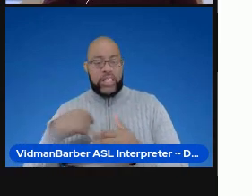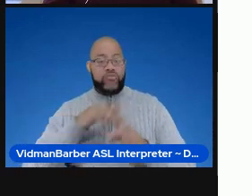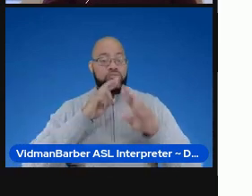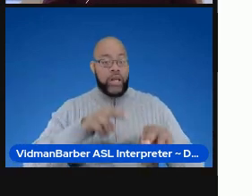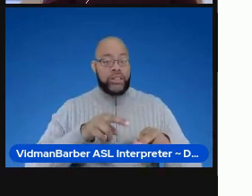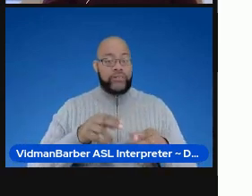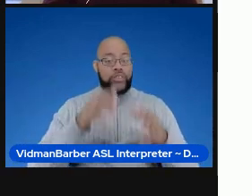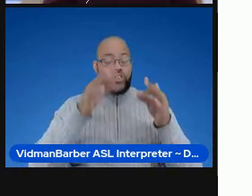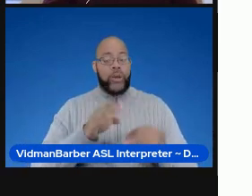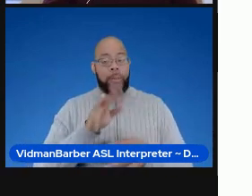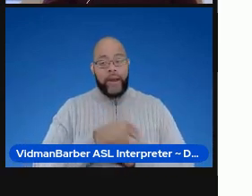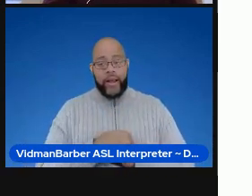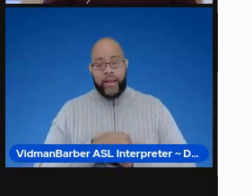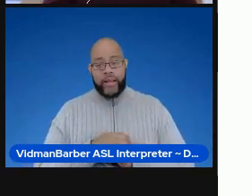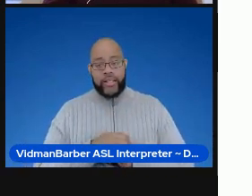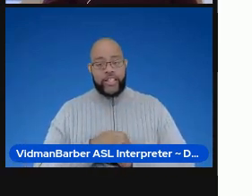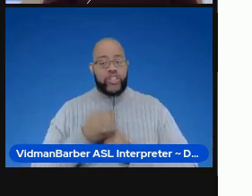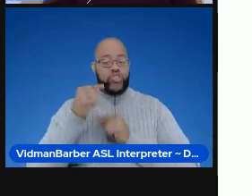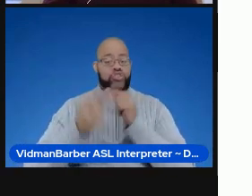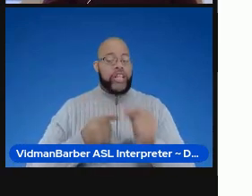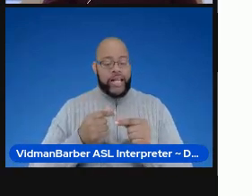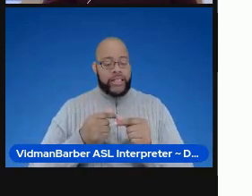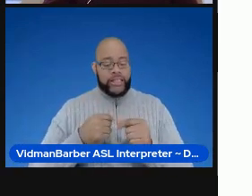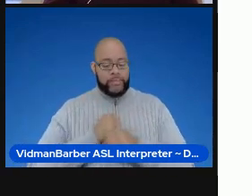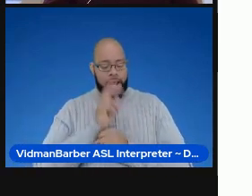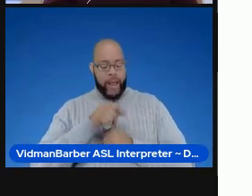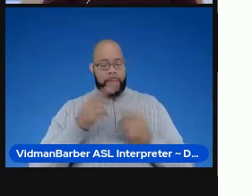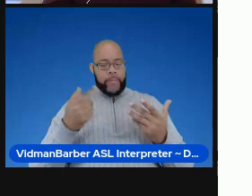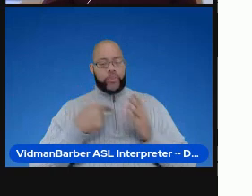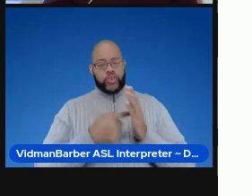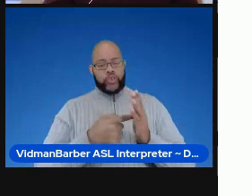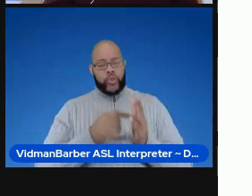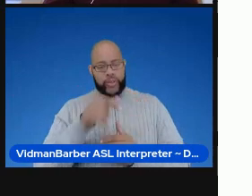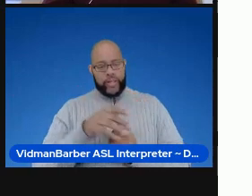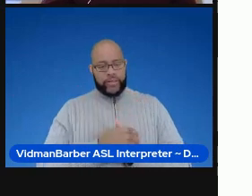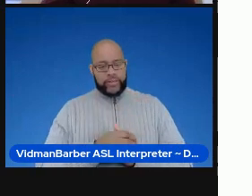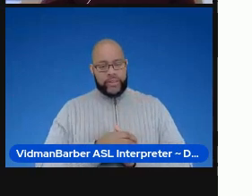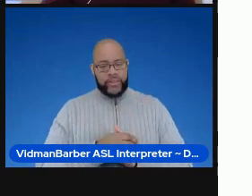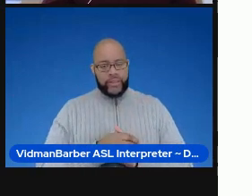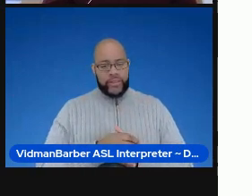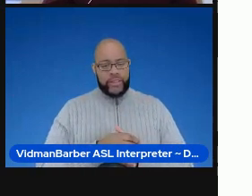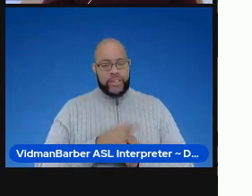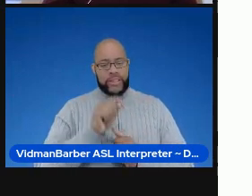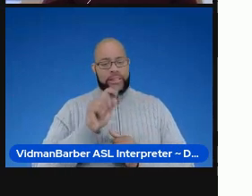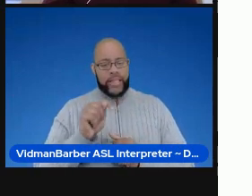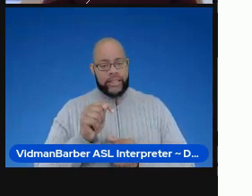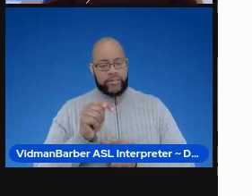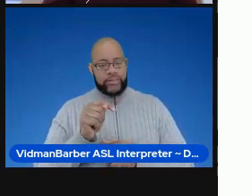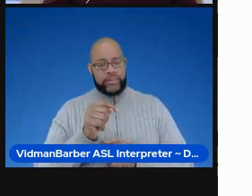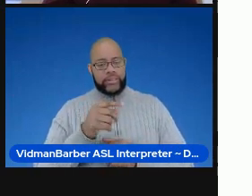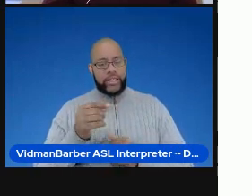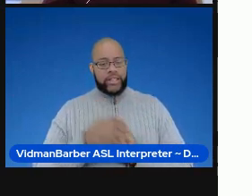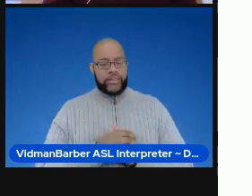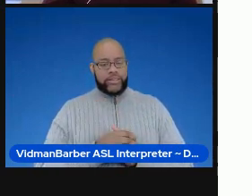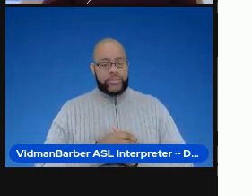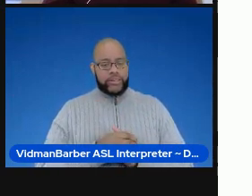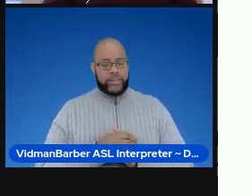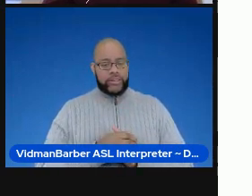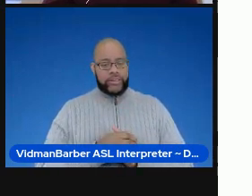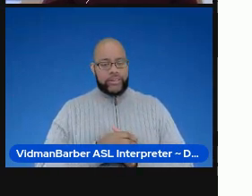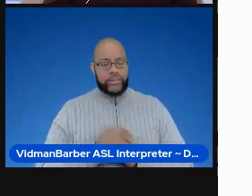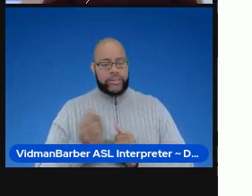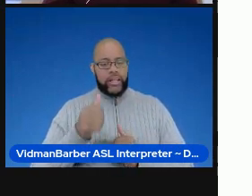determined by our genetic makeup. So I've just highlighted a couple here for tetanus, vaccine responses, and hemophilia influenza